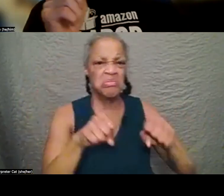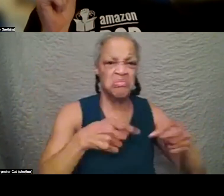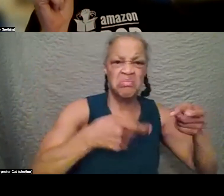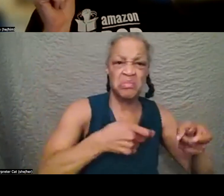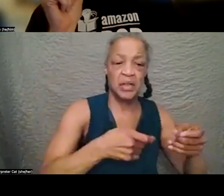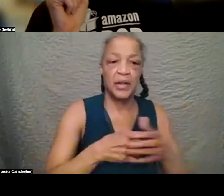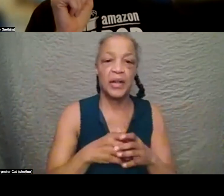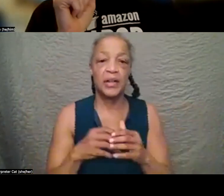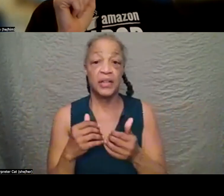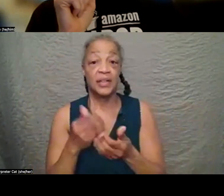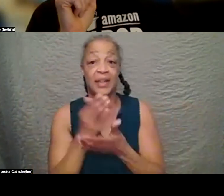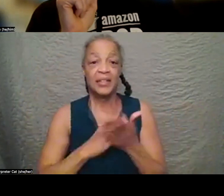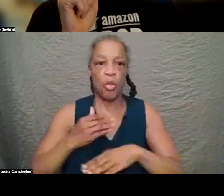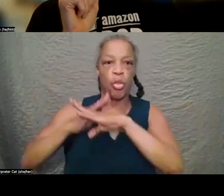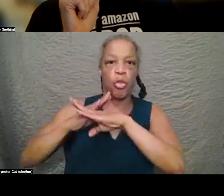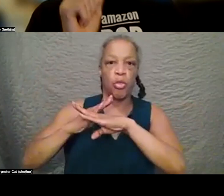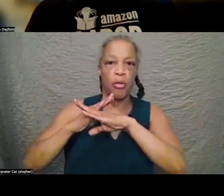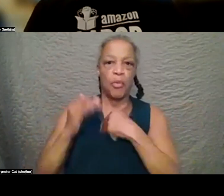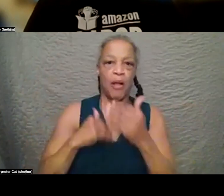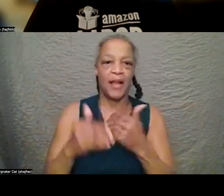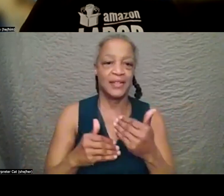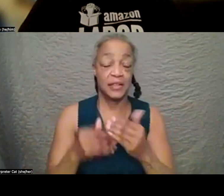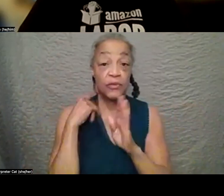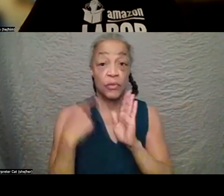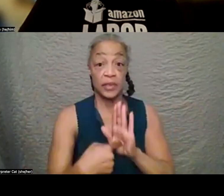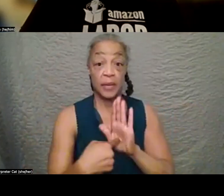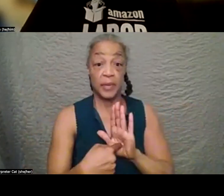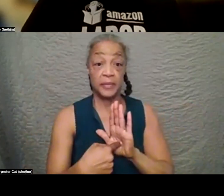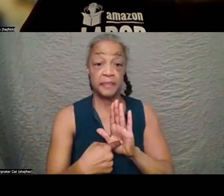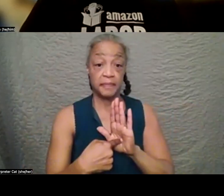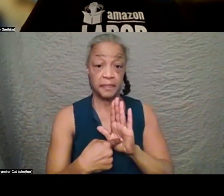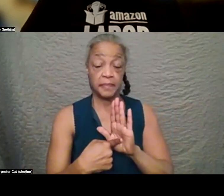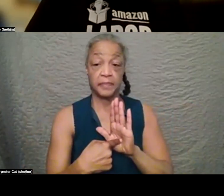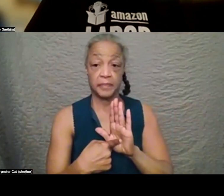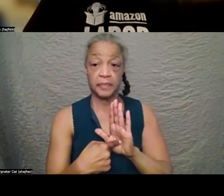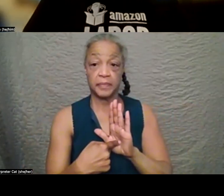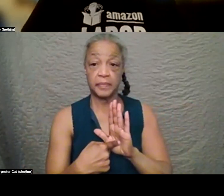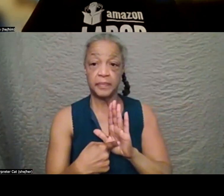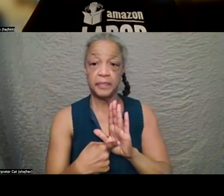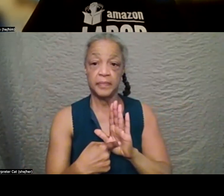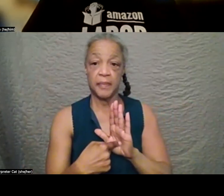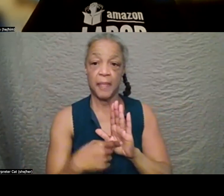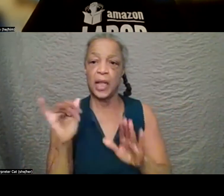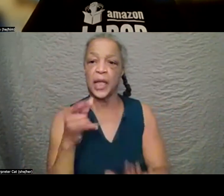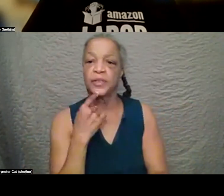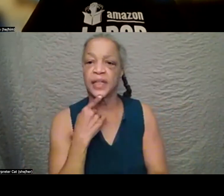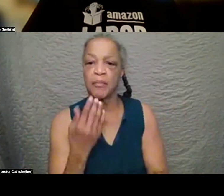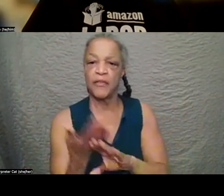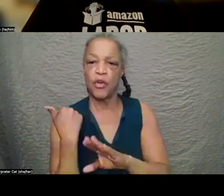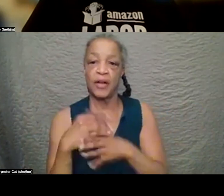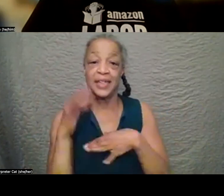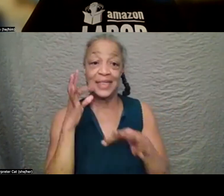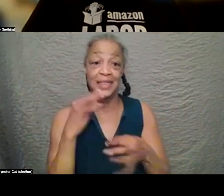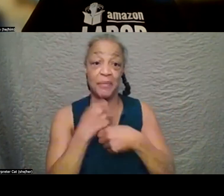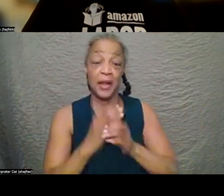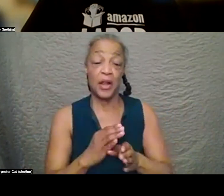to progress, you know. And so, for example, there have been, and like you were saying, like the decision makers and